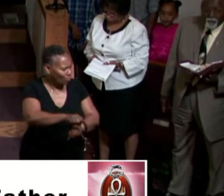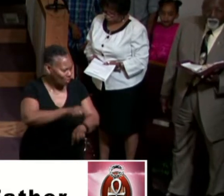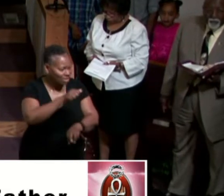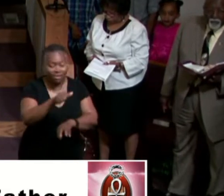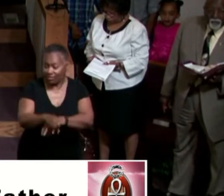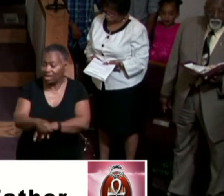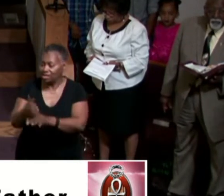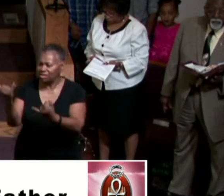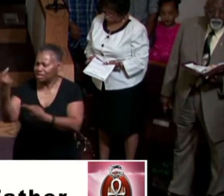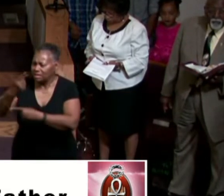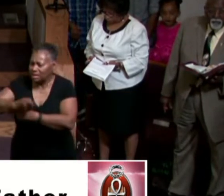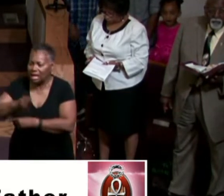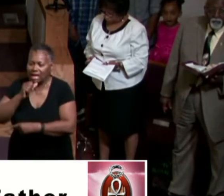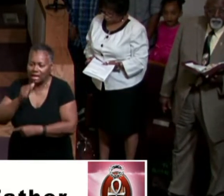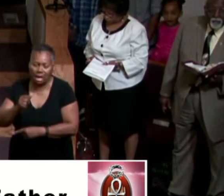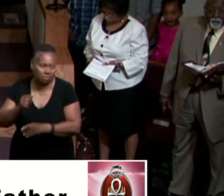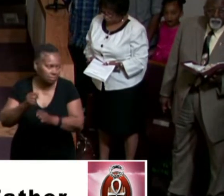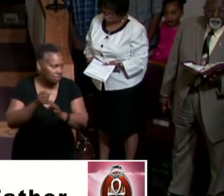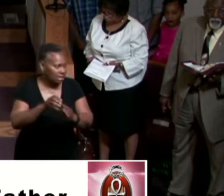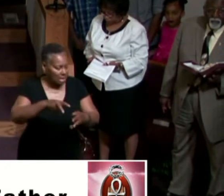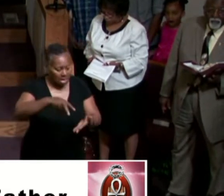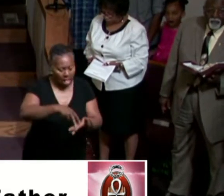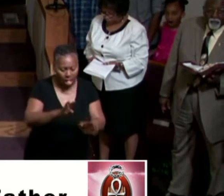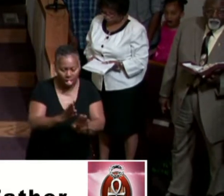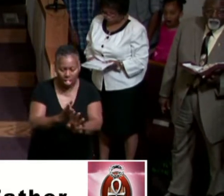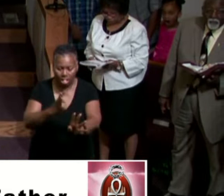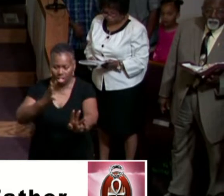and you may not have to stand in a long line,